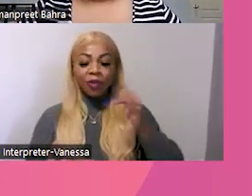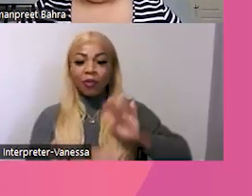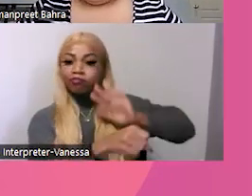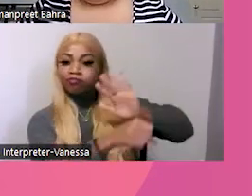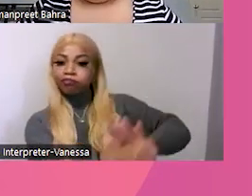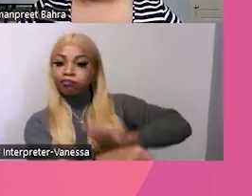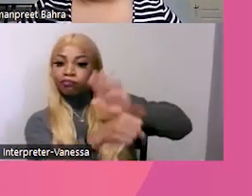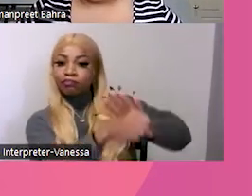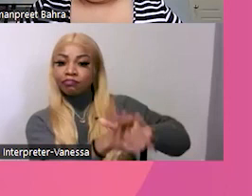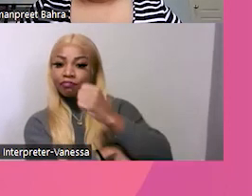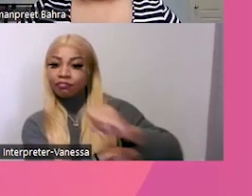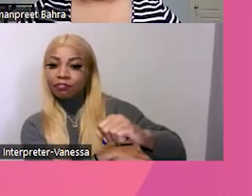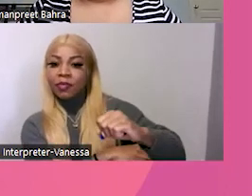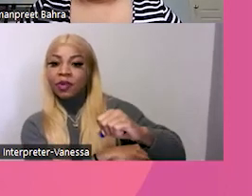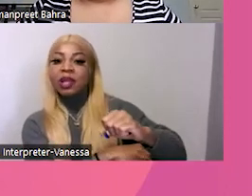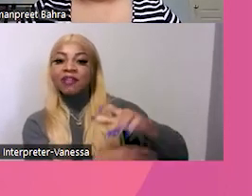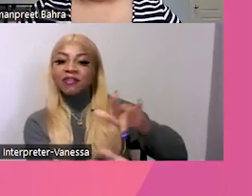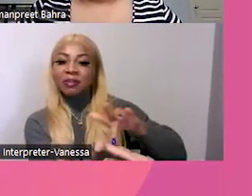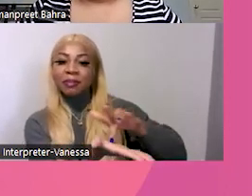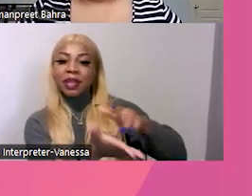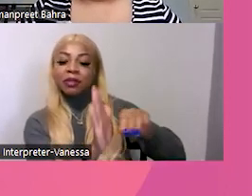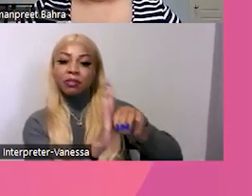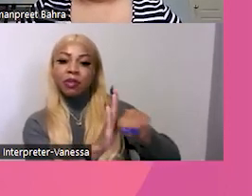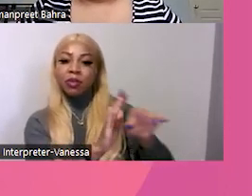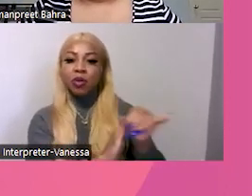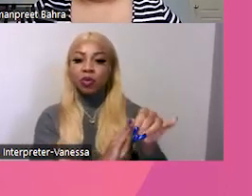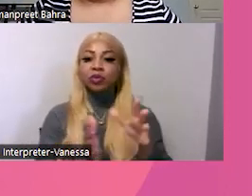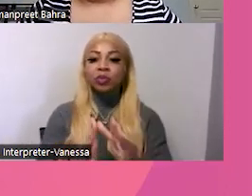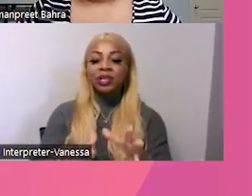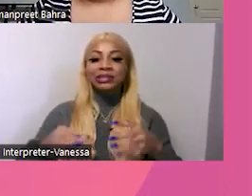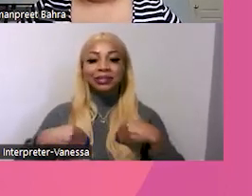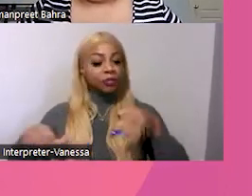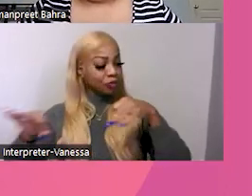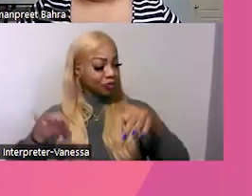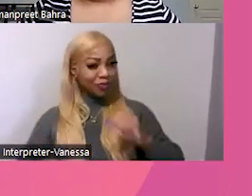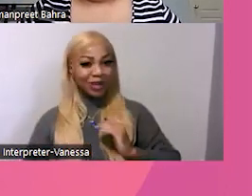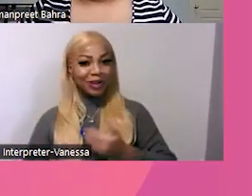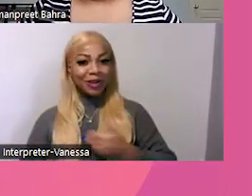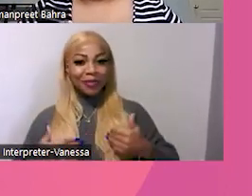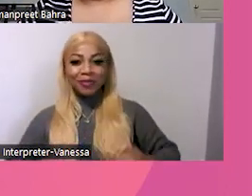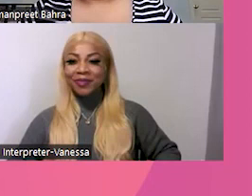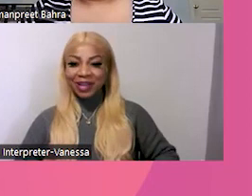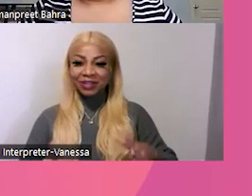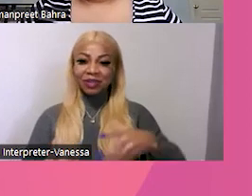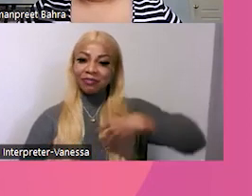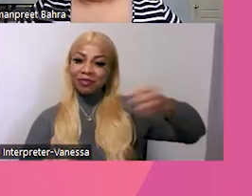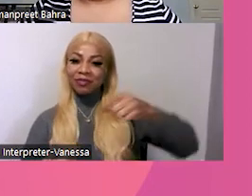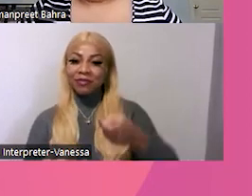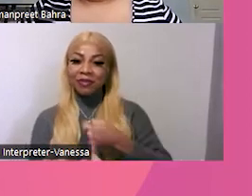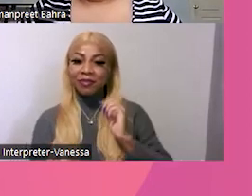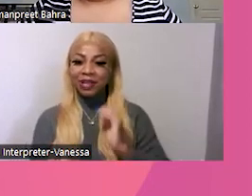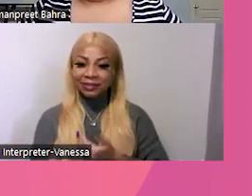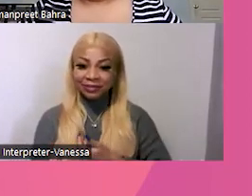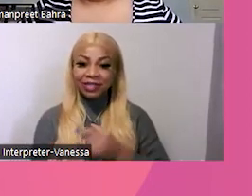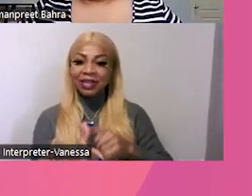biomedical models, and it's a way to reclaim a term, a descriptor of our bodies that has been taken from us and used